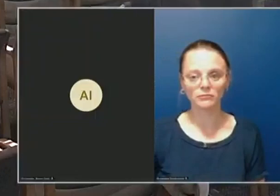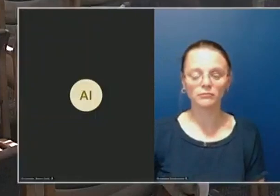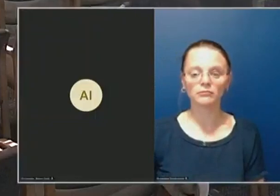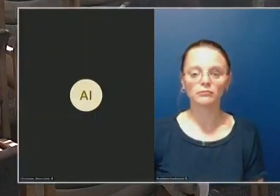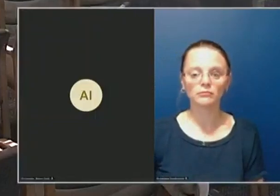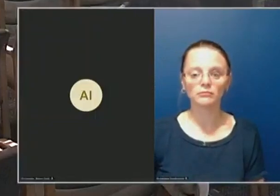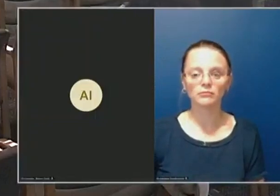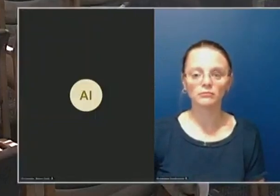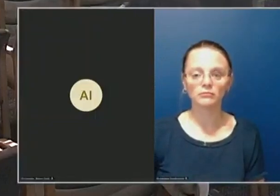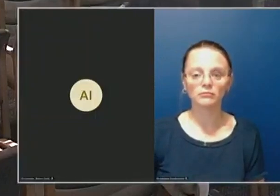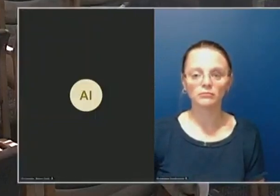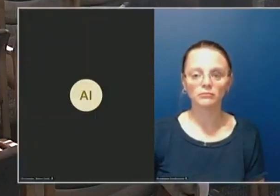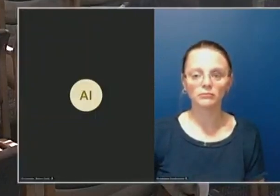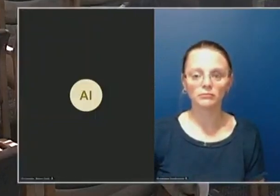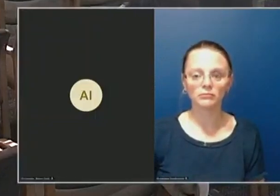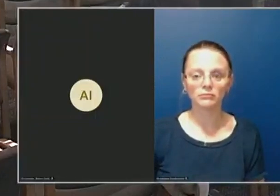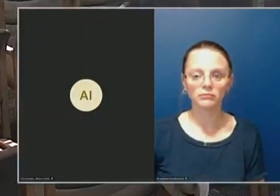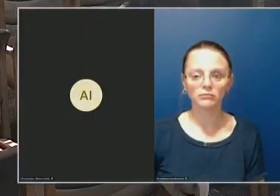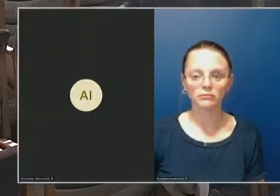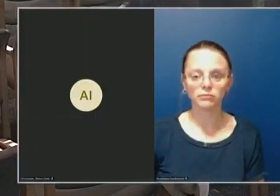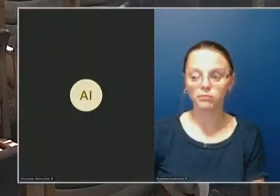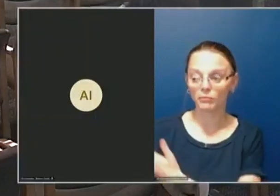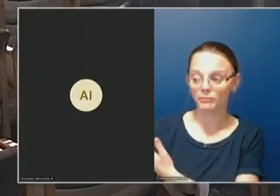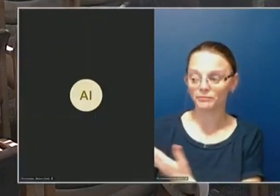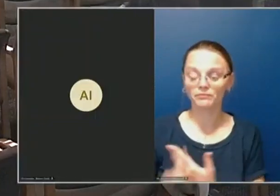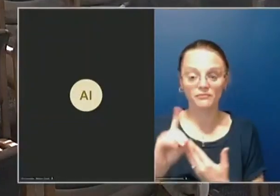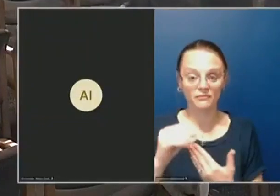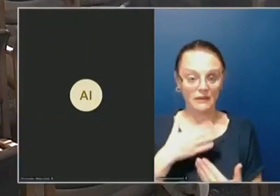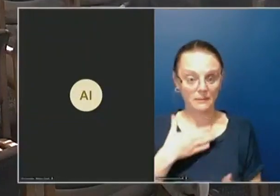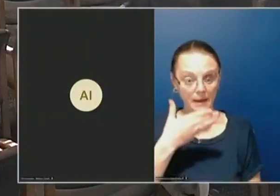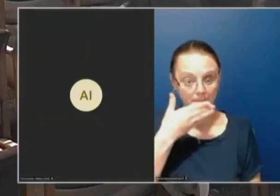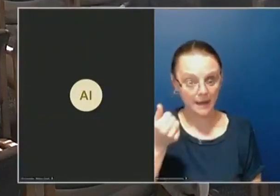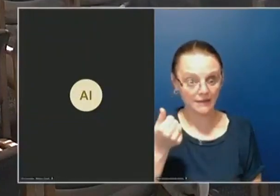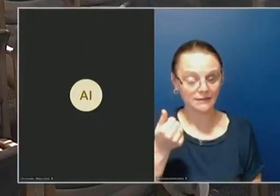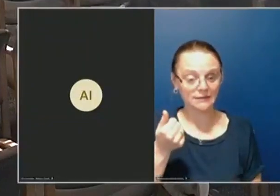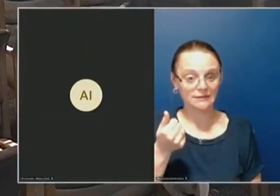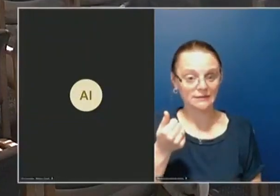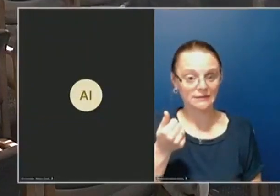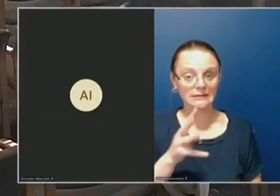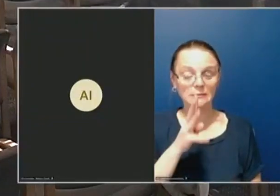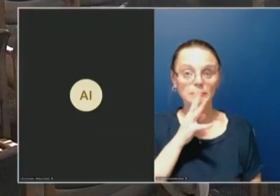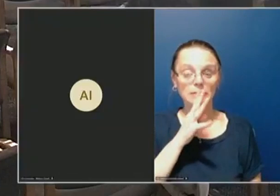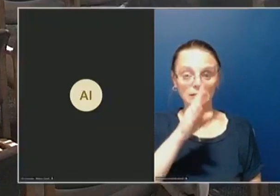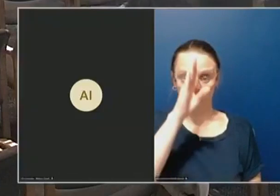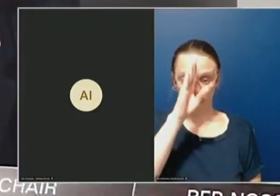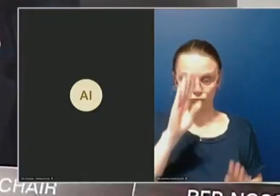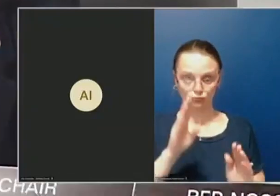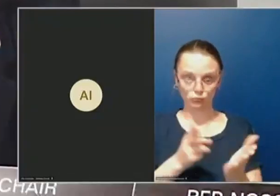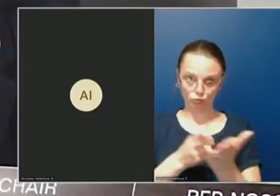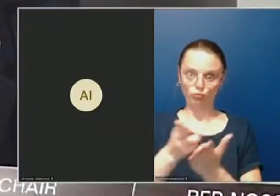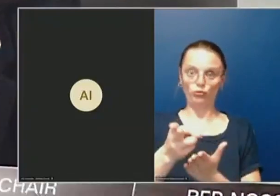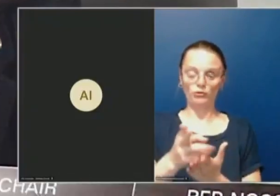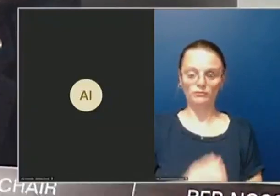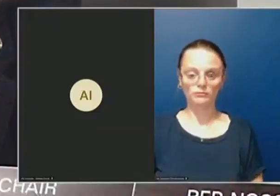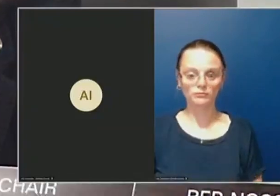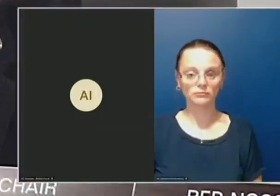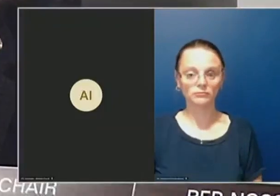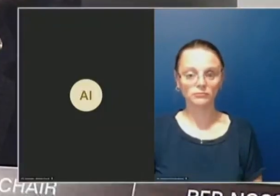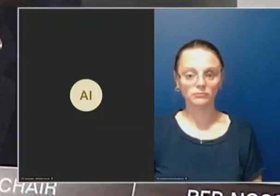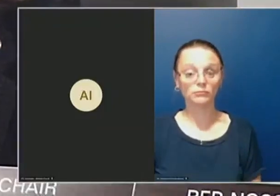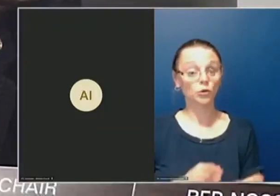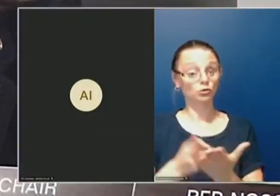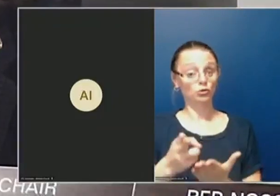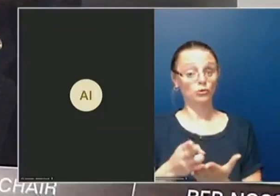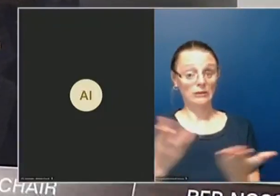Well, I will do my best not to speak politically, but to speak truthfully. And the truth is, in the state of